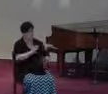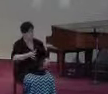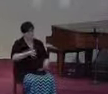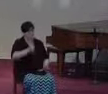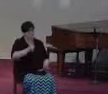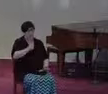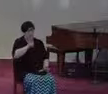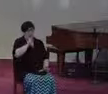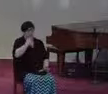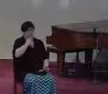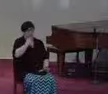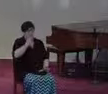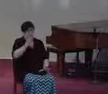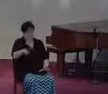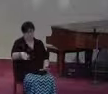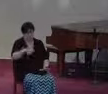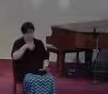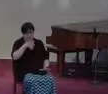he